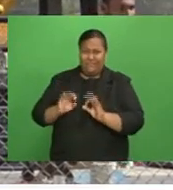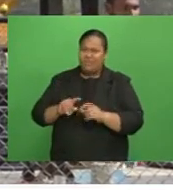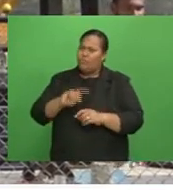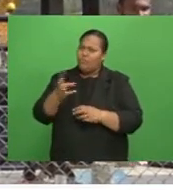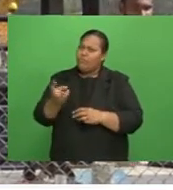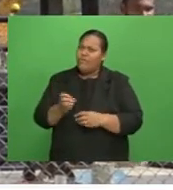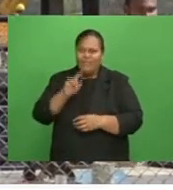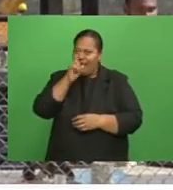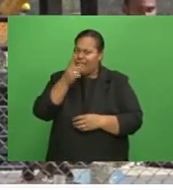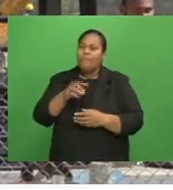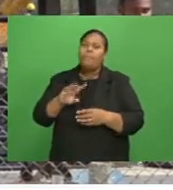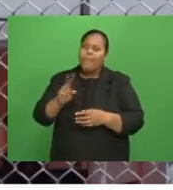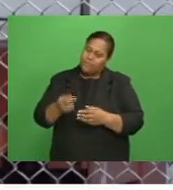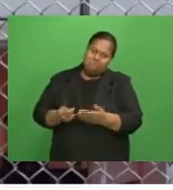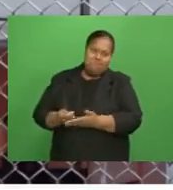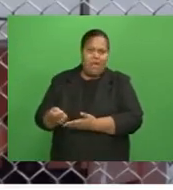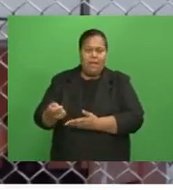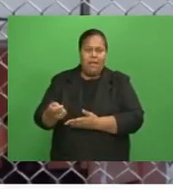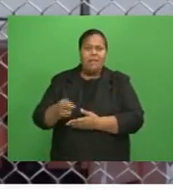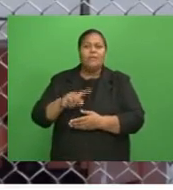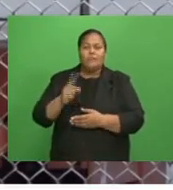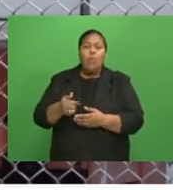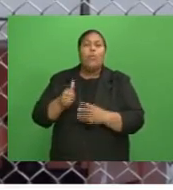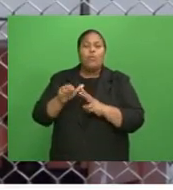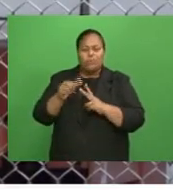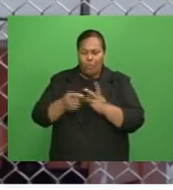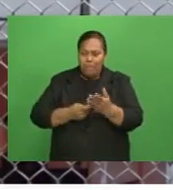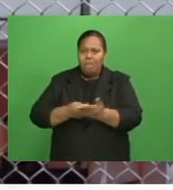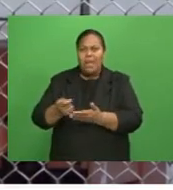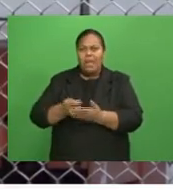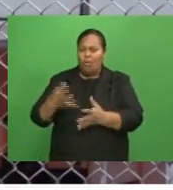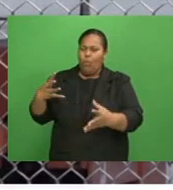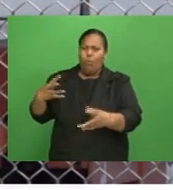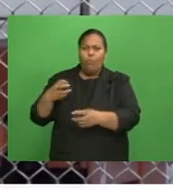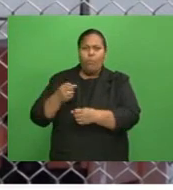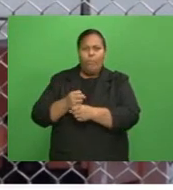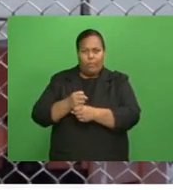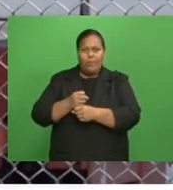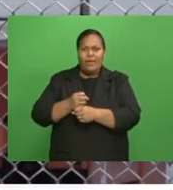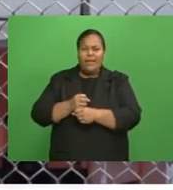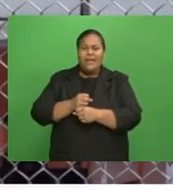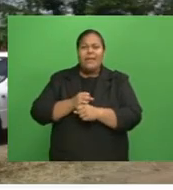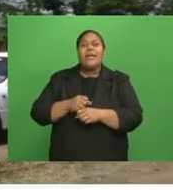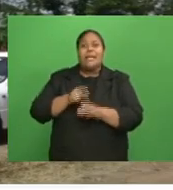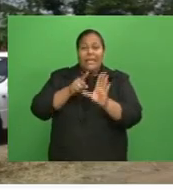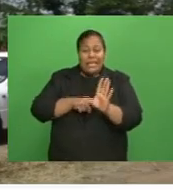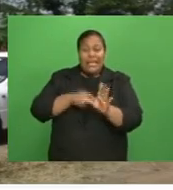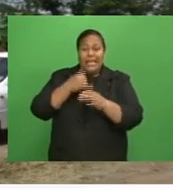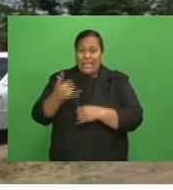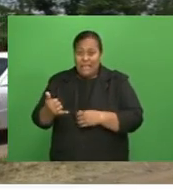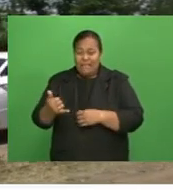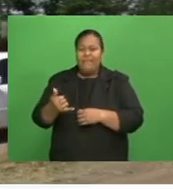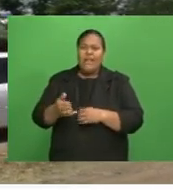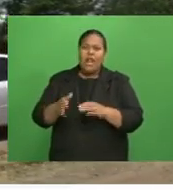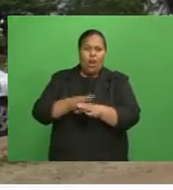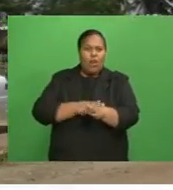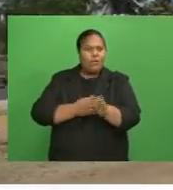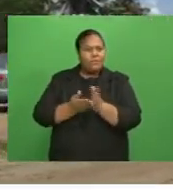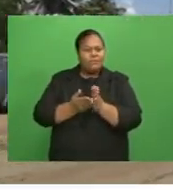company paid a 10% loading on all accumulated annual and long service leave as per their contract.